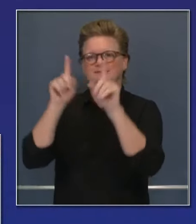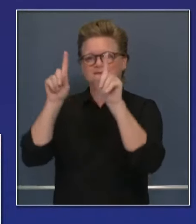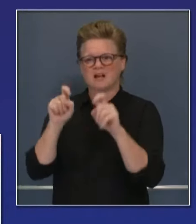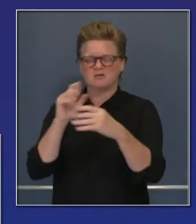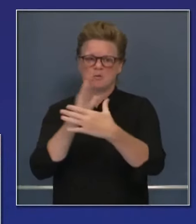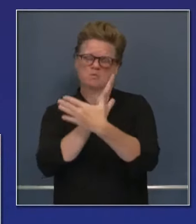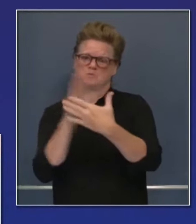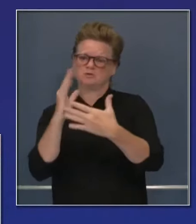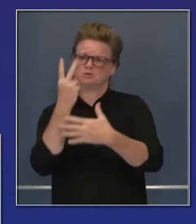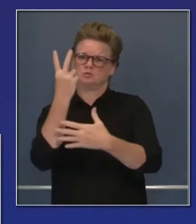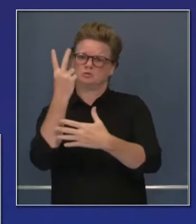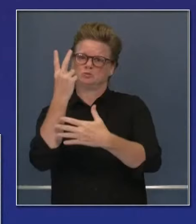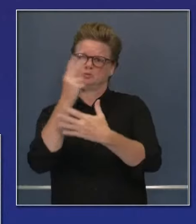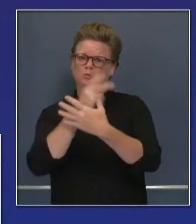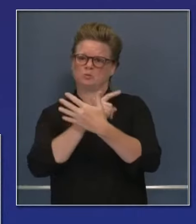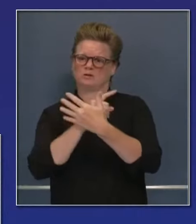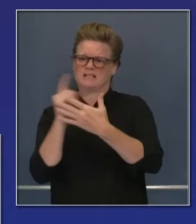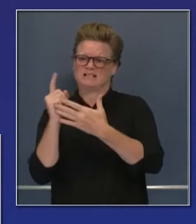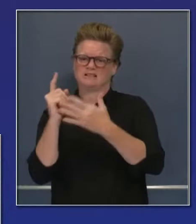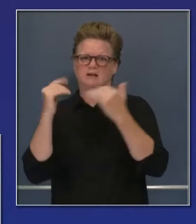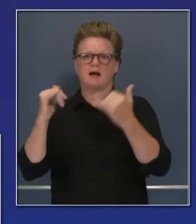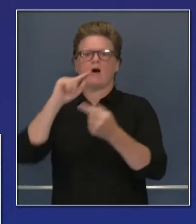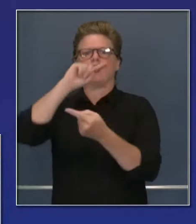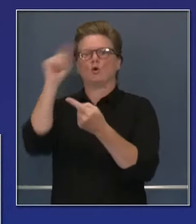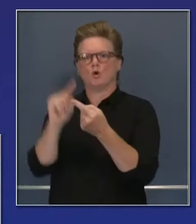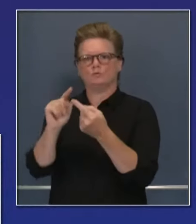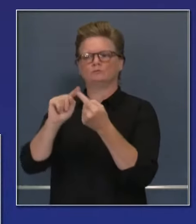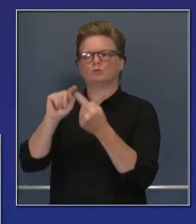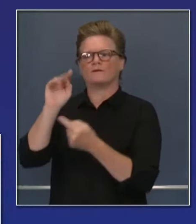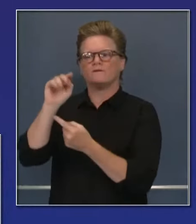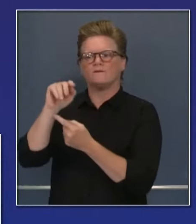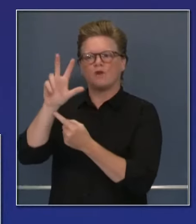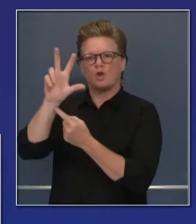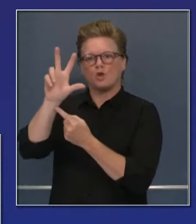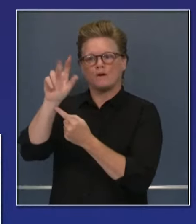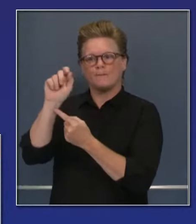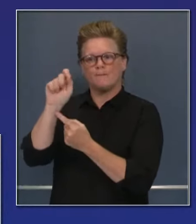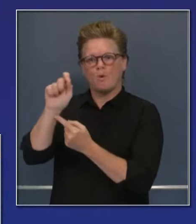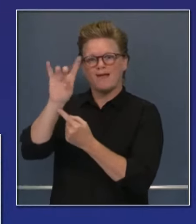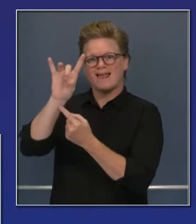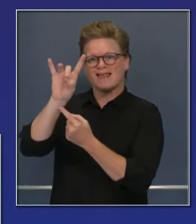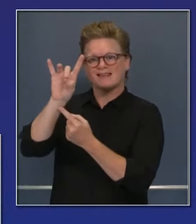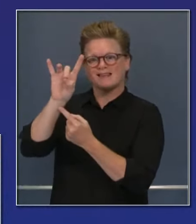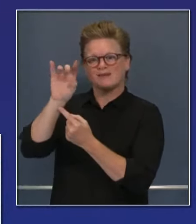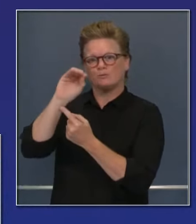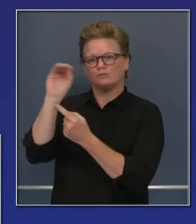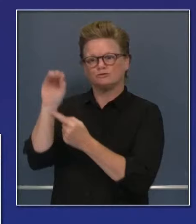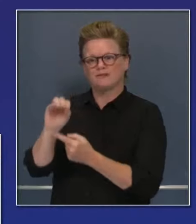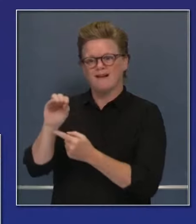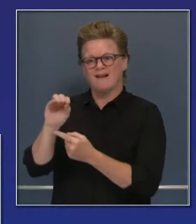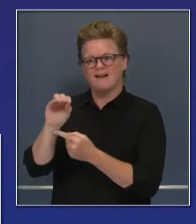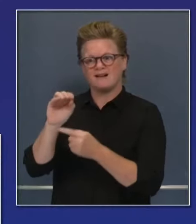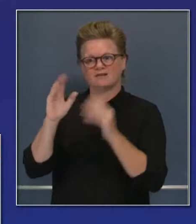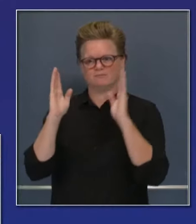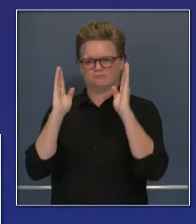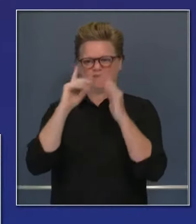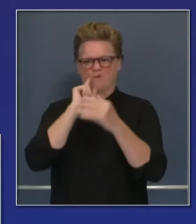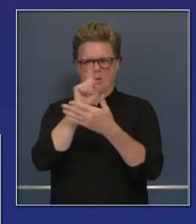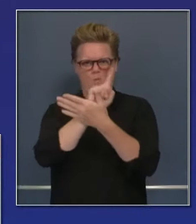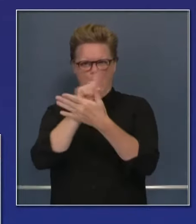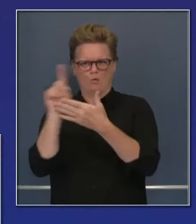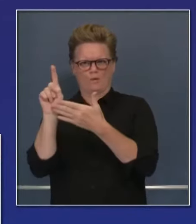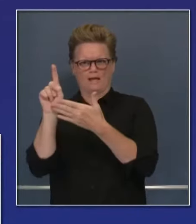positivity rate. In fact, it's dropped to 3.8% over a 7-day period. So 3.8%, 7-day